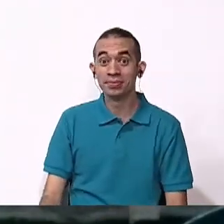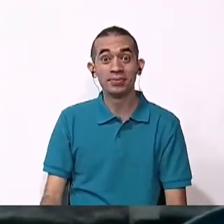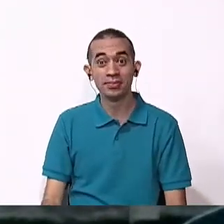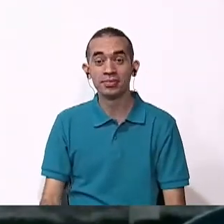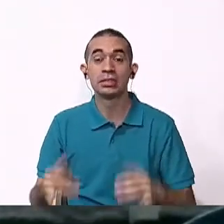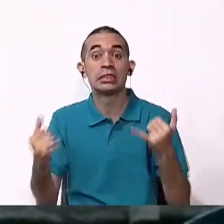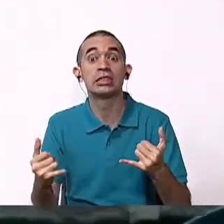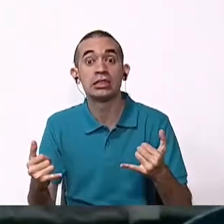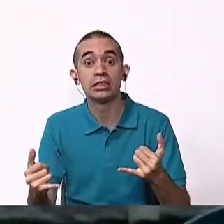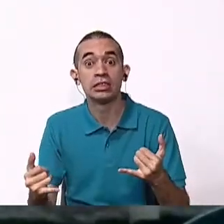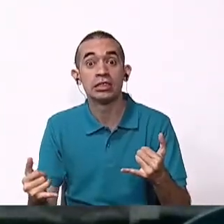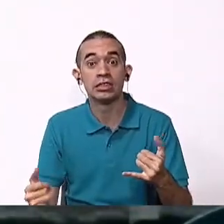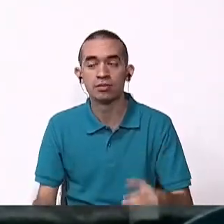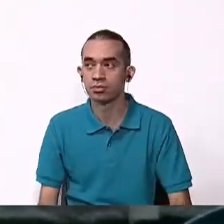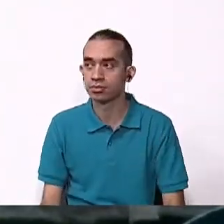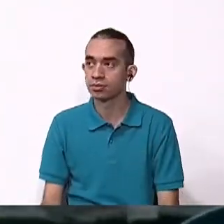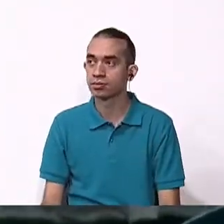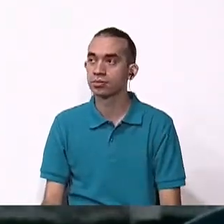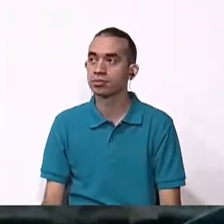Freeze!